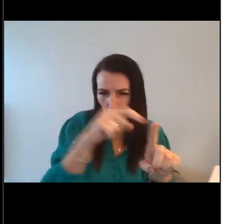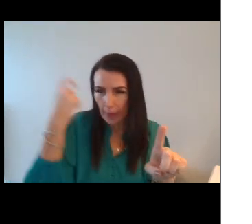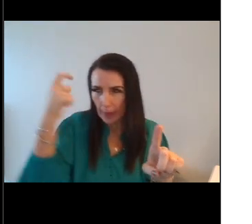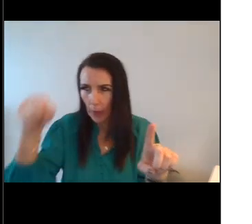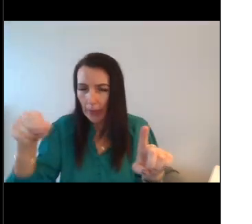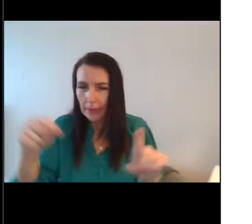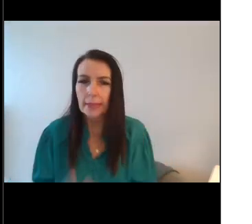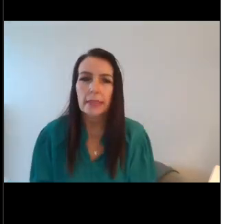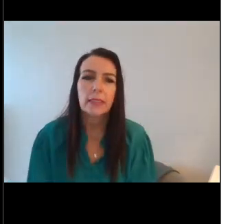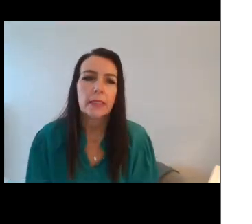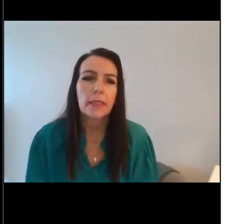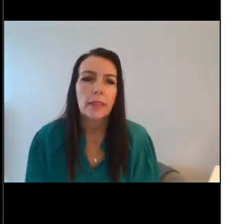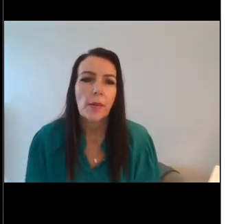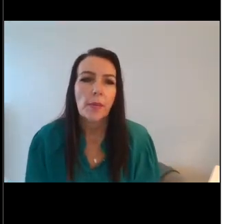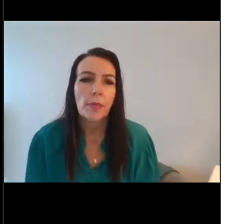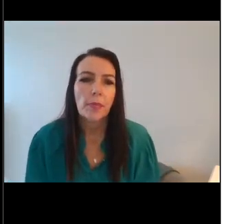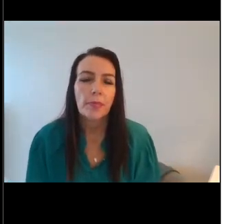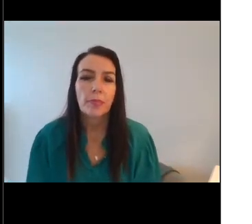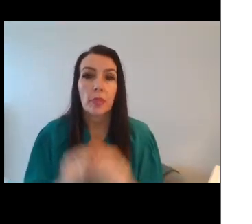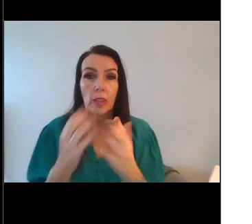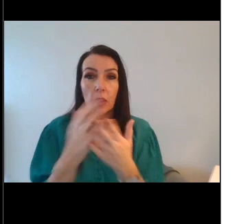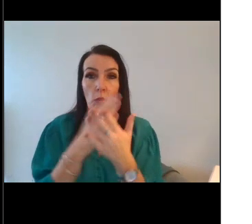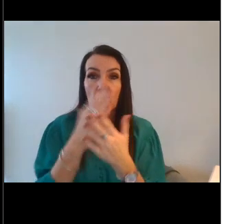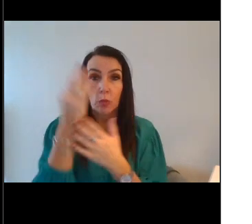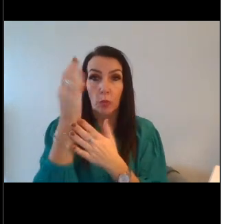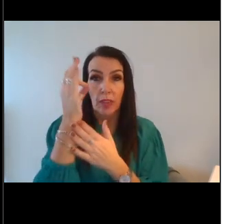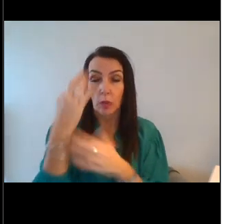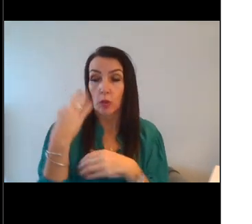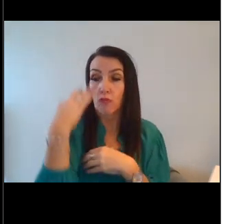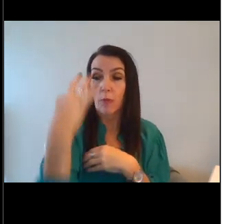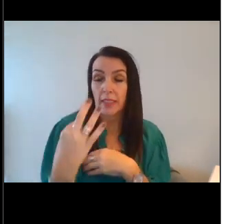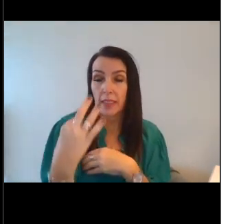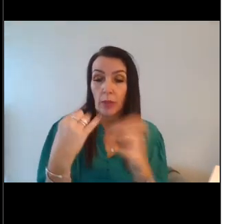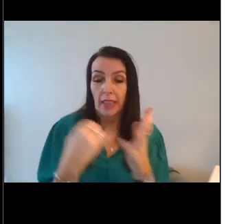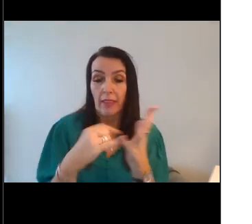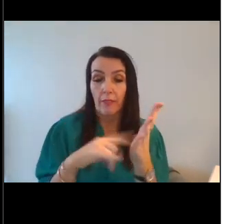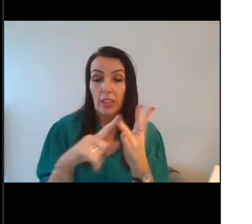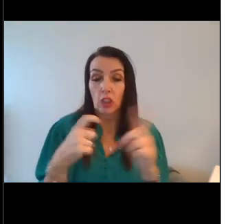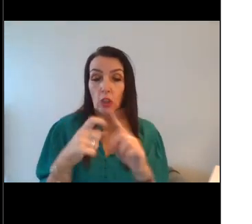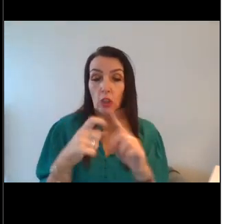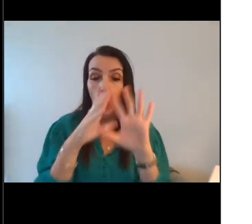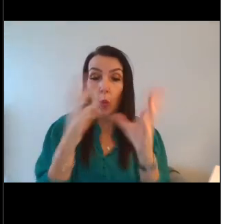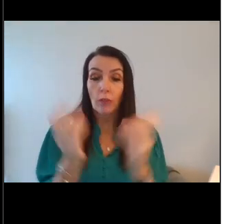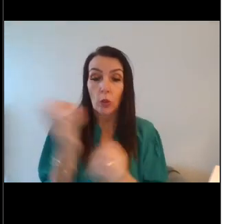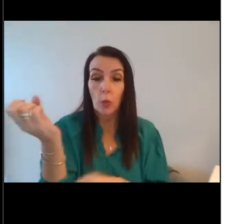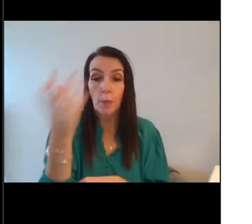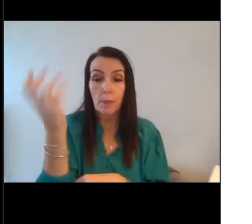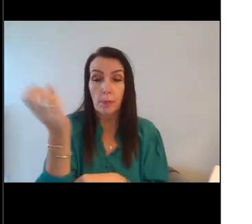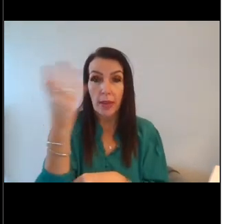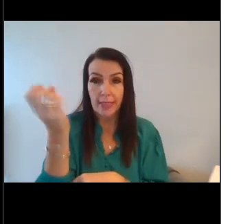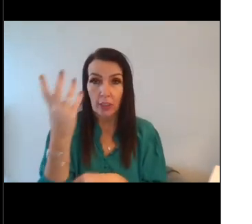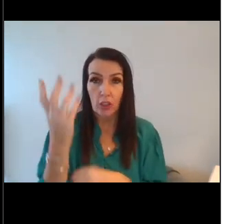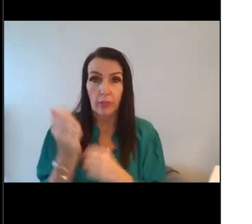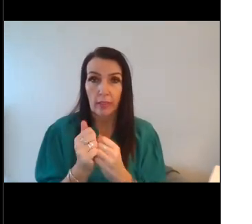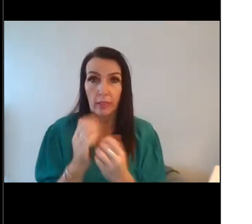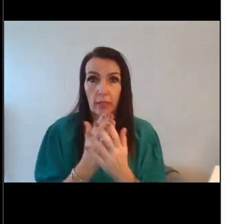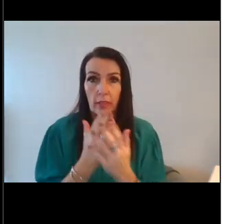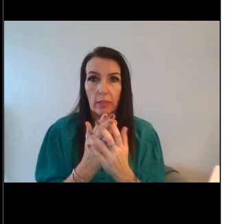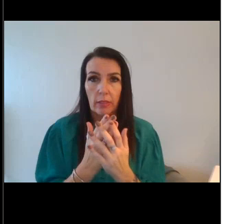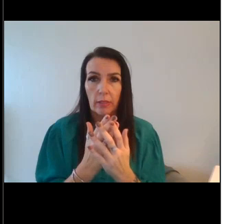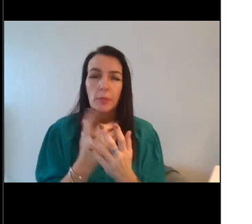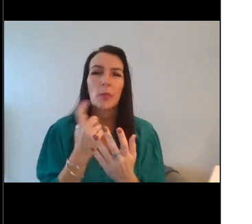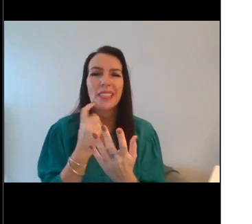the insights from this analysis were shared with council representatives in the form of a stock overview PowerPoint presentation. And we found these are typically more